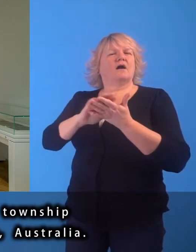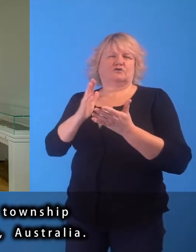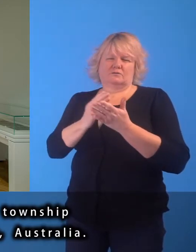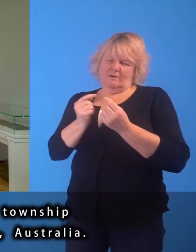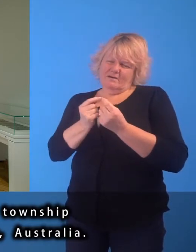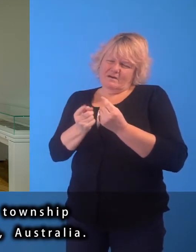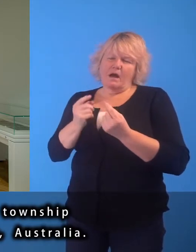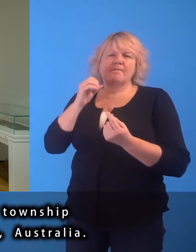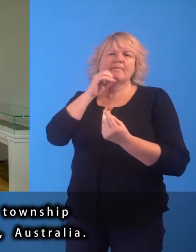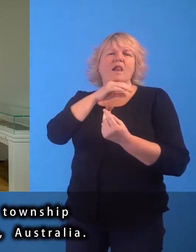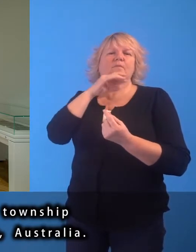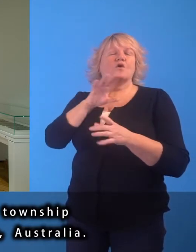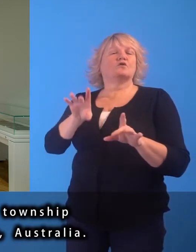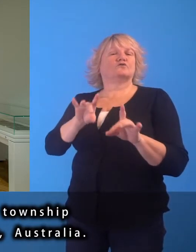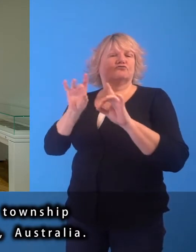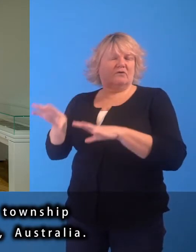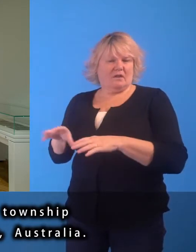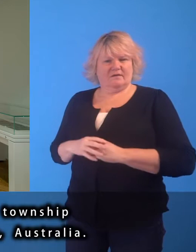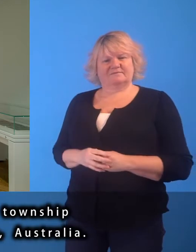Melbourne, Australia.